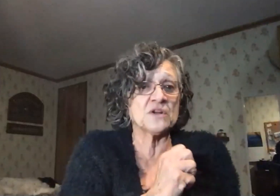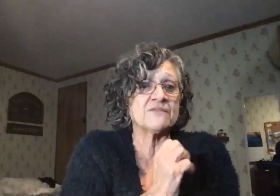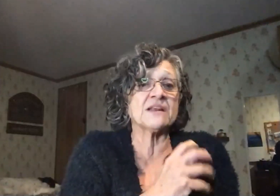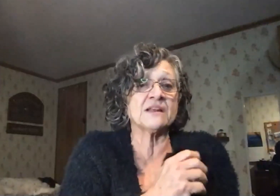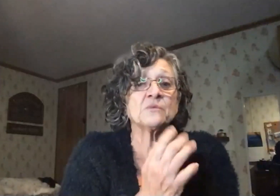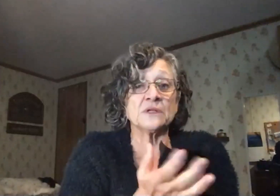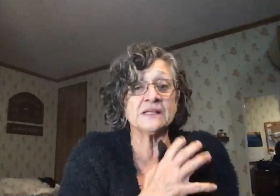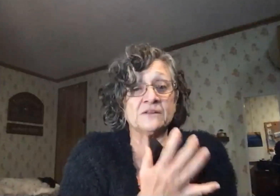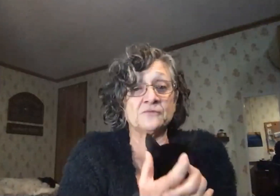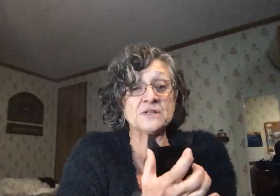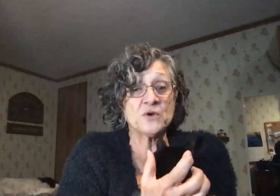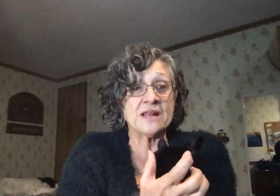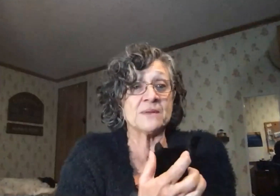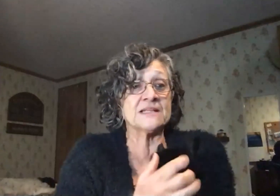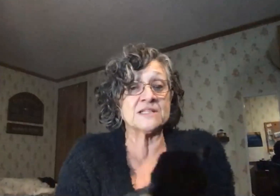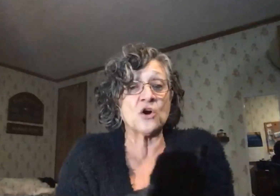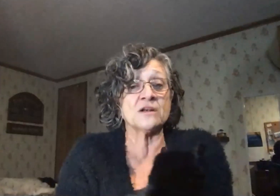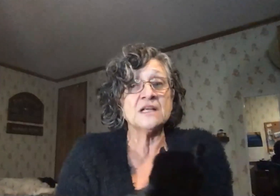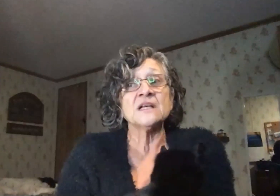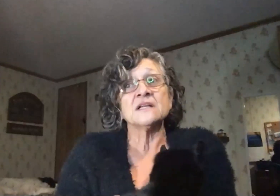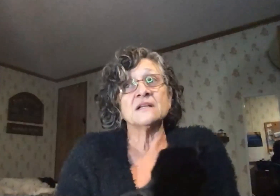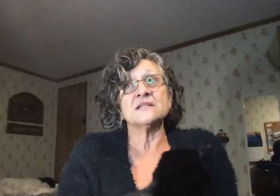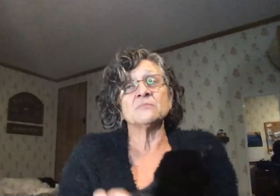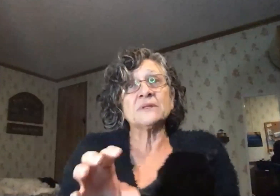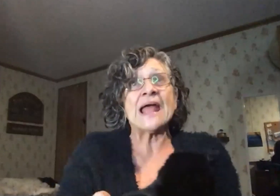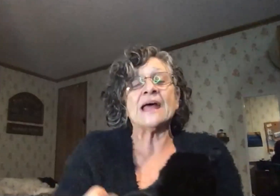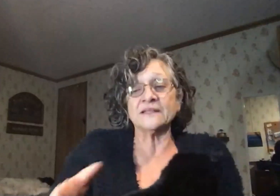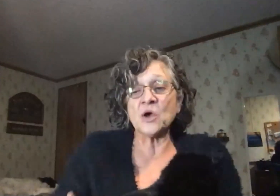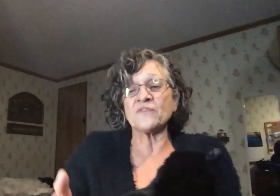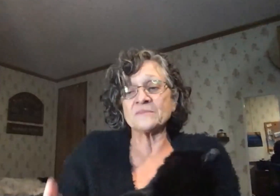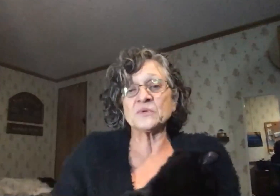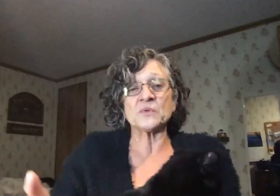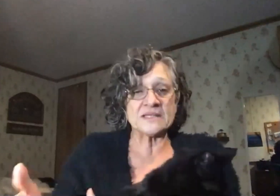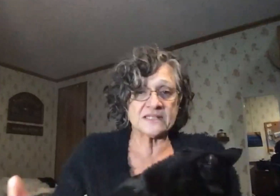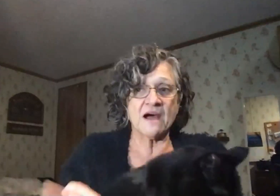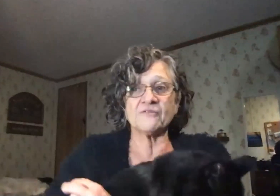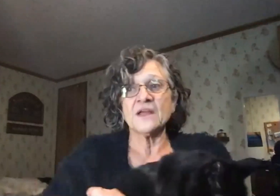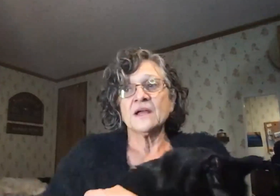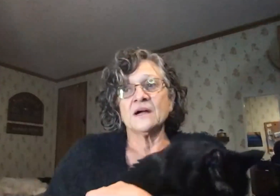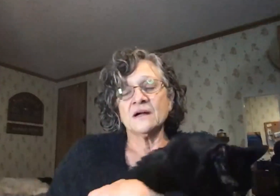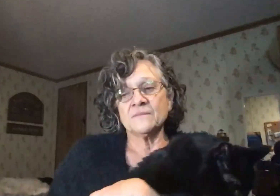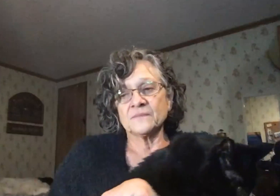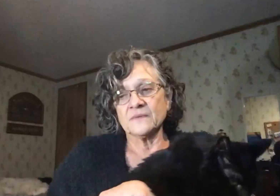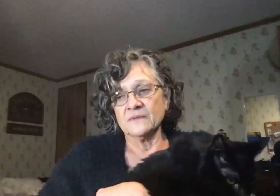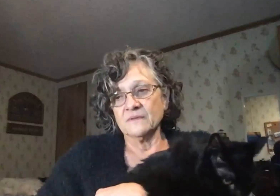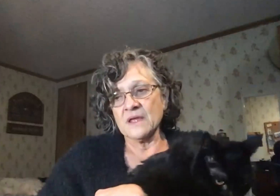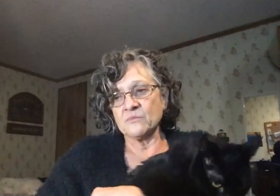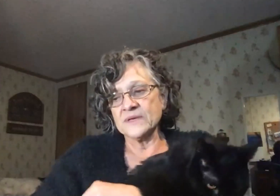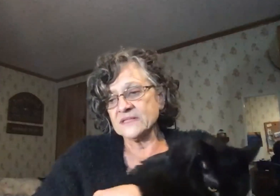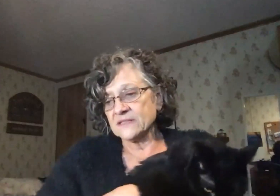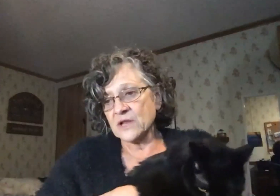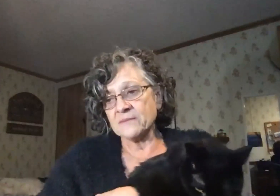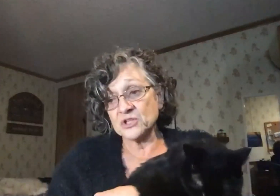future, and I'm finding it really frustrating because it's hard to plan and know if I'm doing the right stuff.